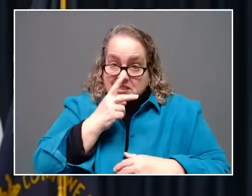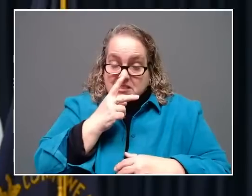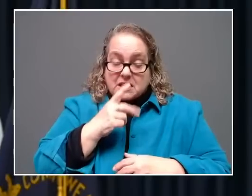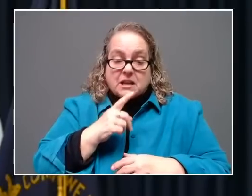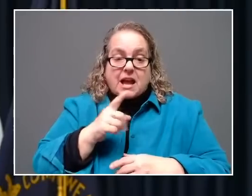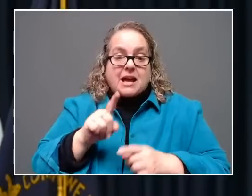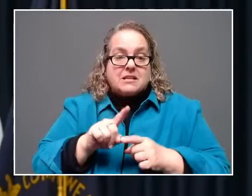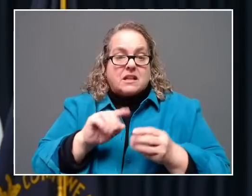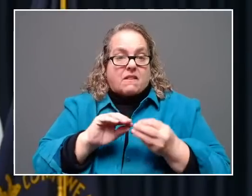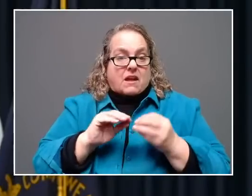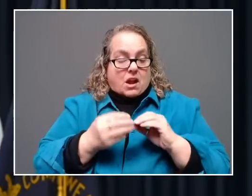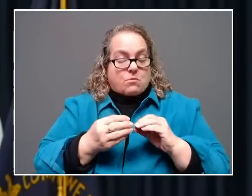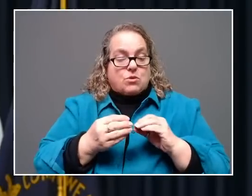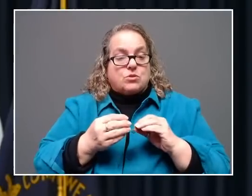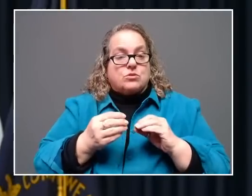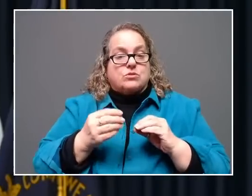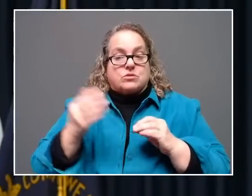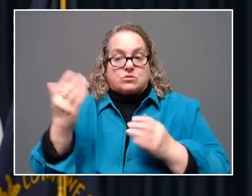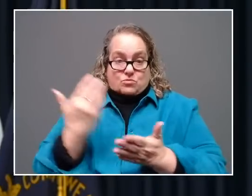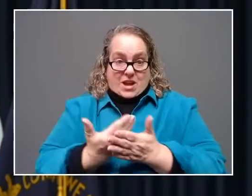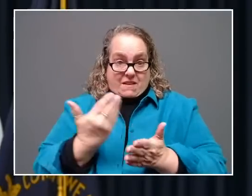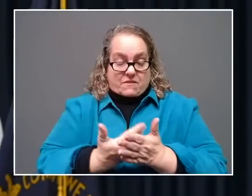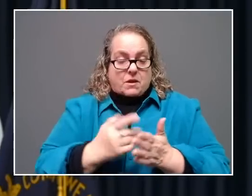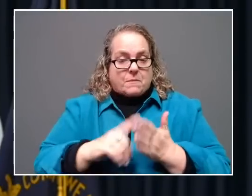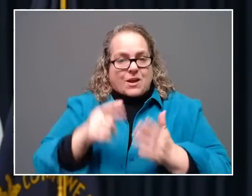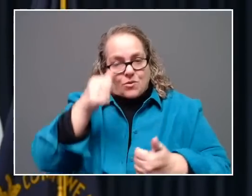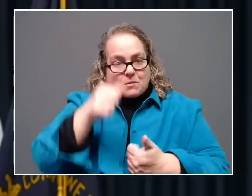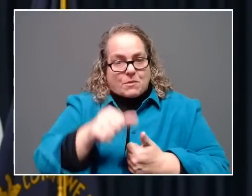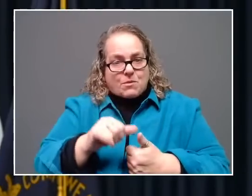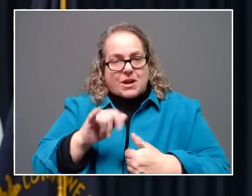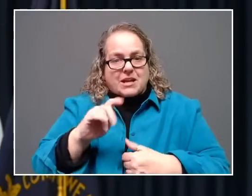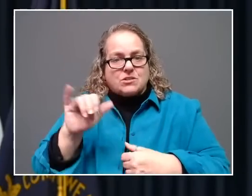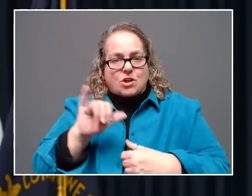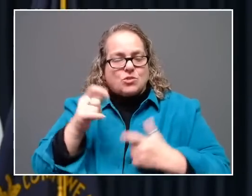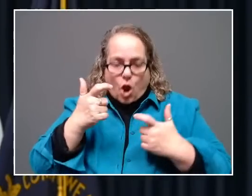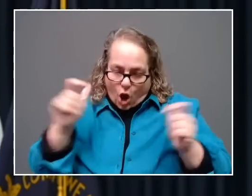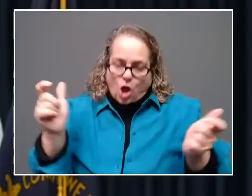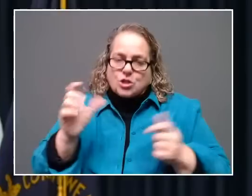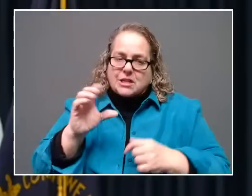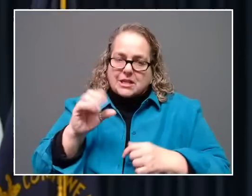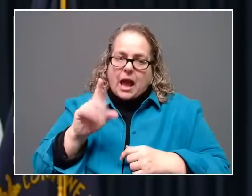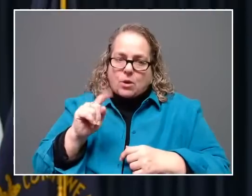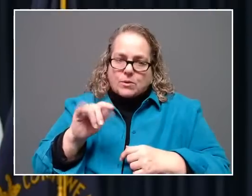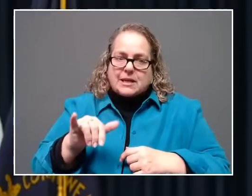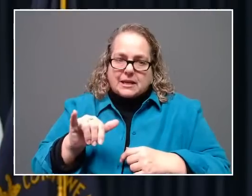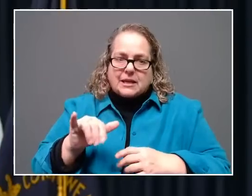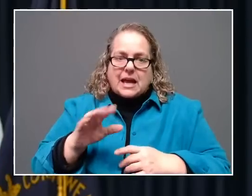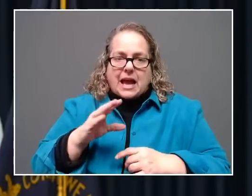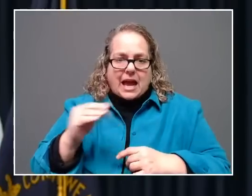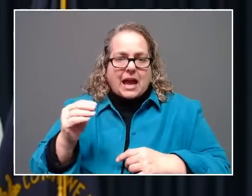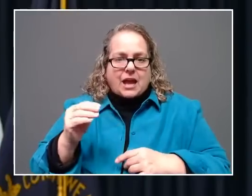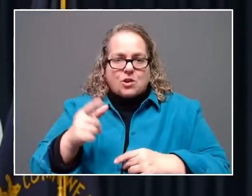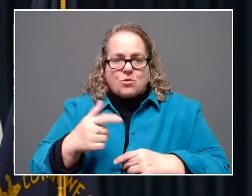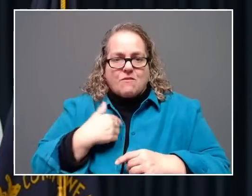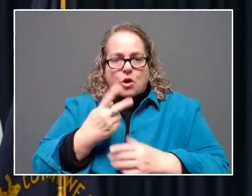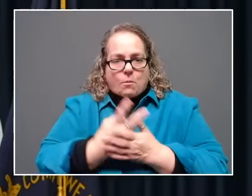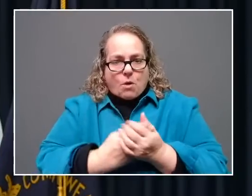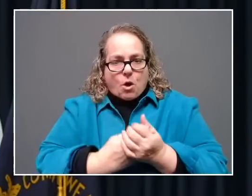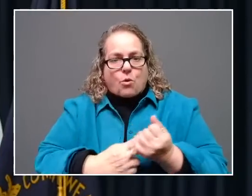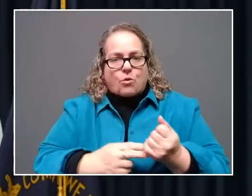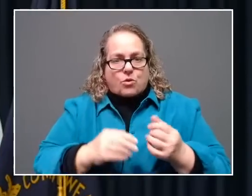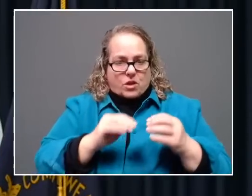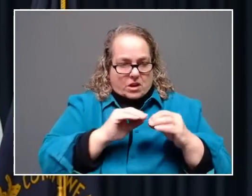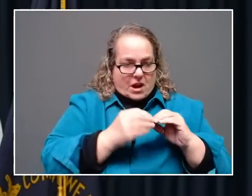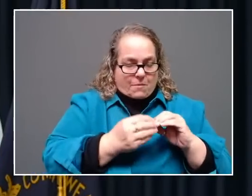numbers come in. But remember, it's also a large county. And you got both a numerator and a